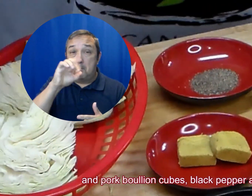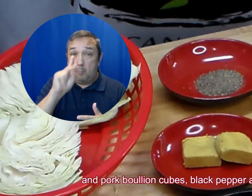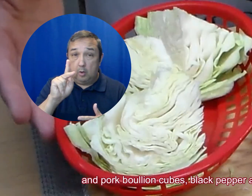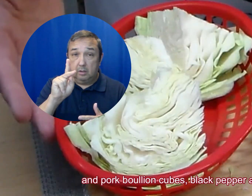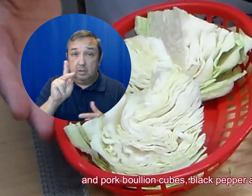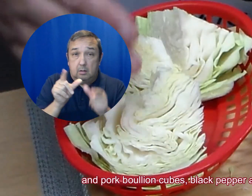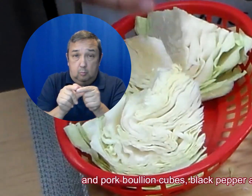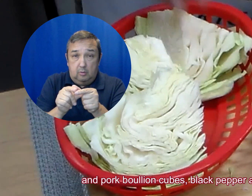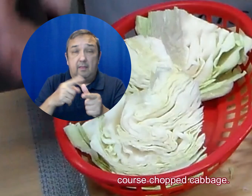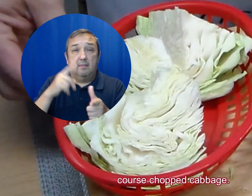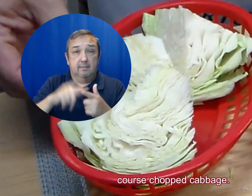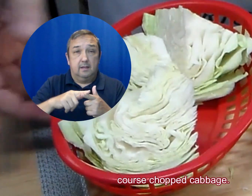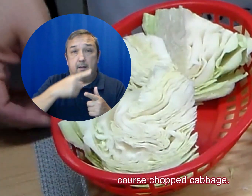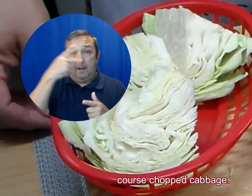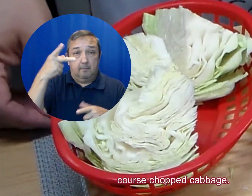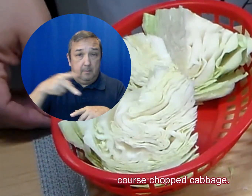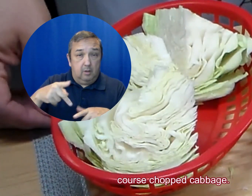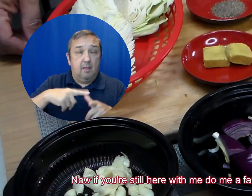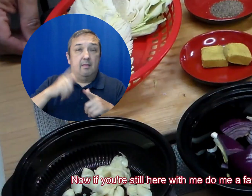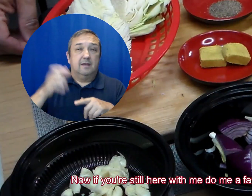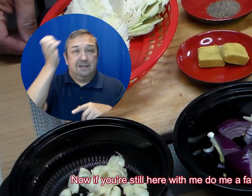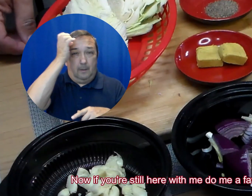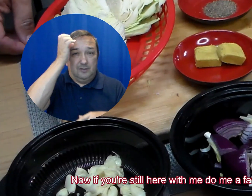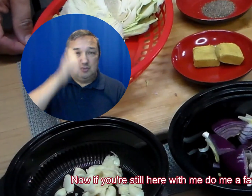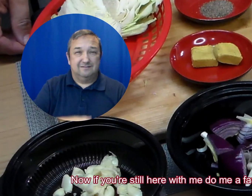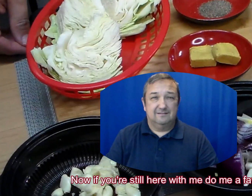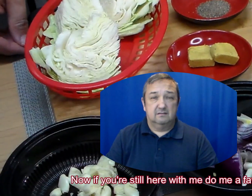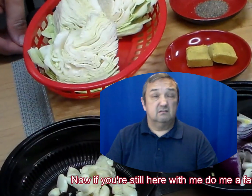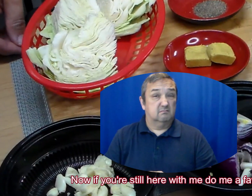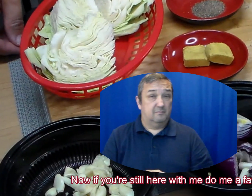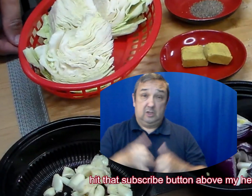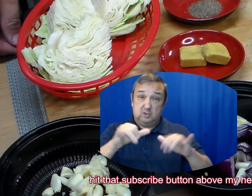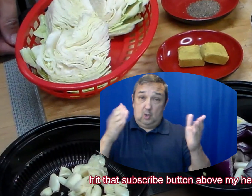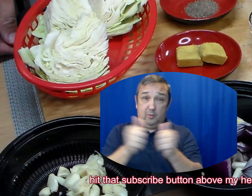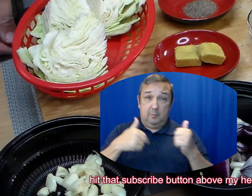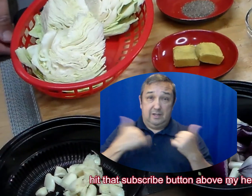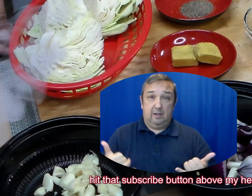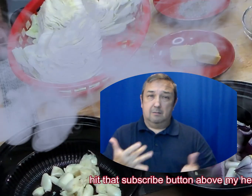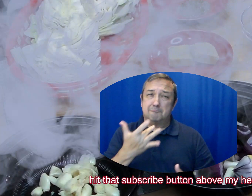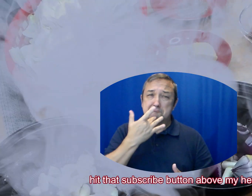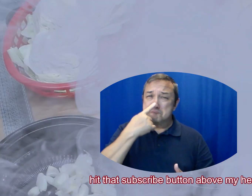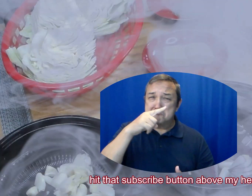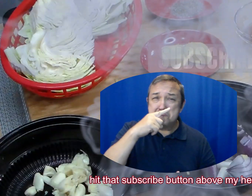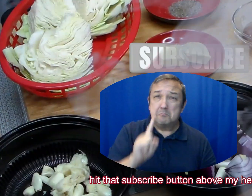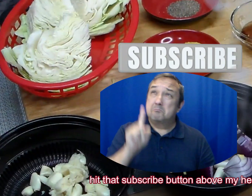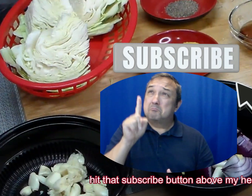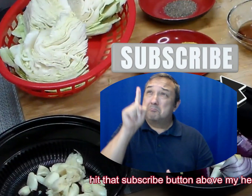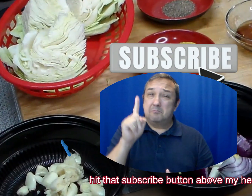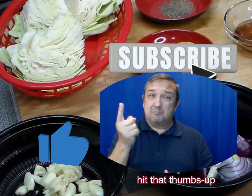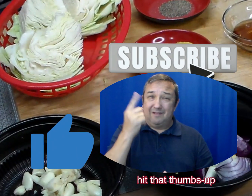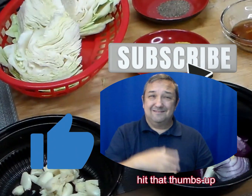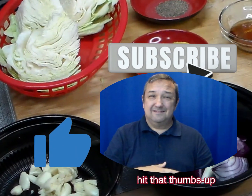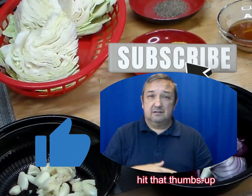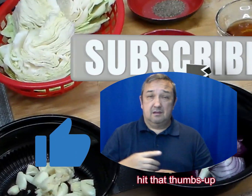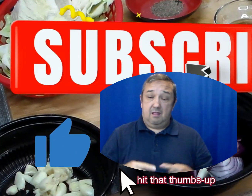bouillon cube, black pepper, and coarsely chopped cabbage. Now if you're still here with me, do me a favor. Hit that subscribe button above my